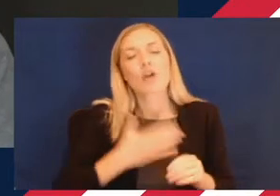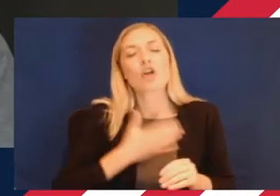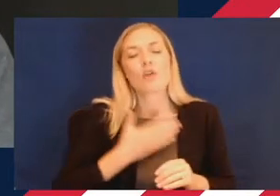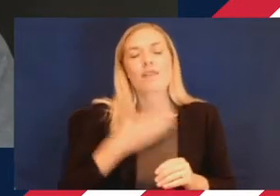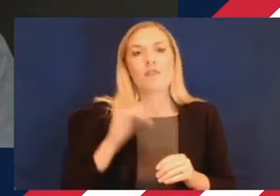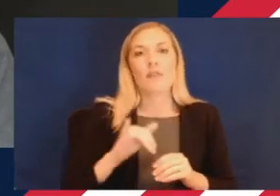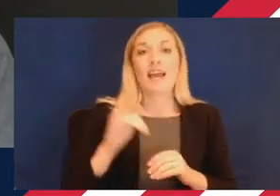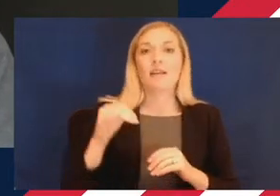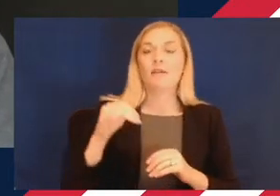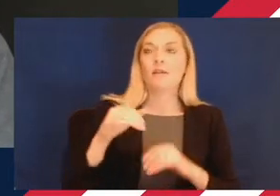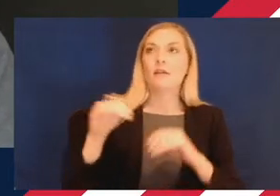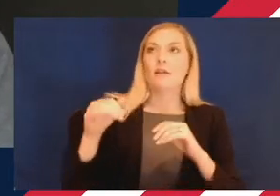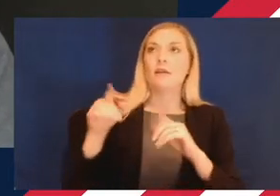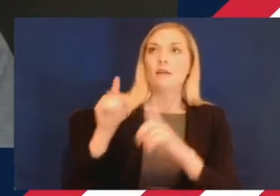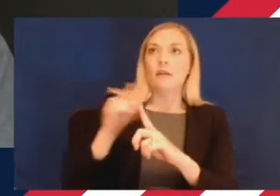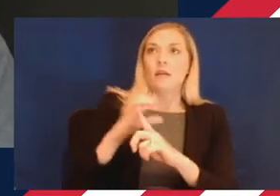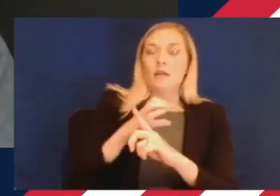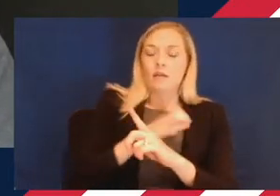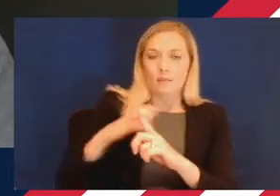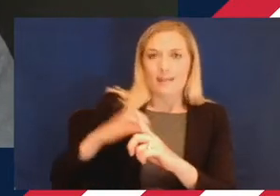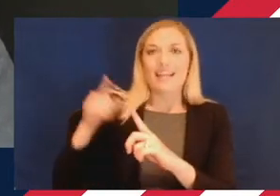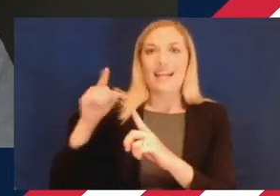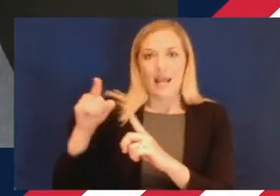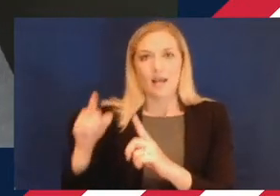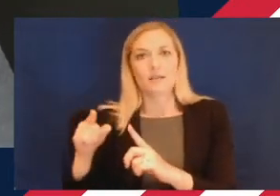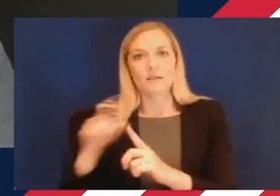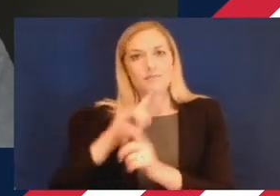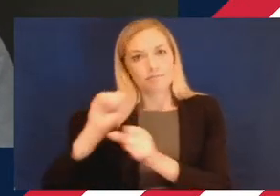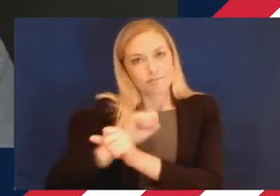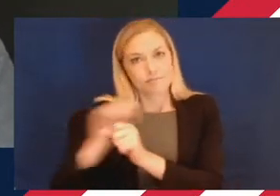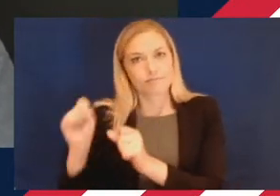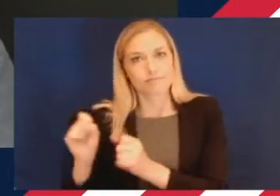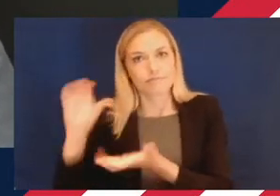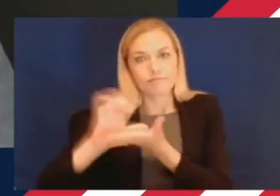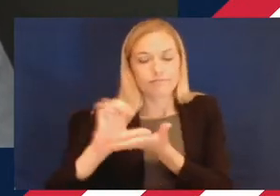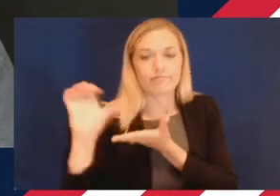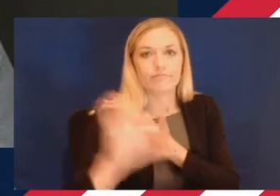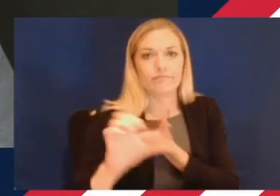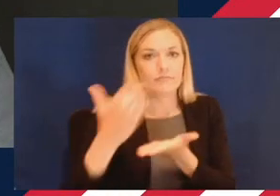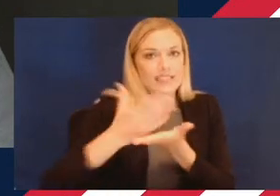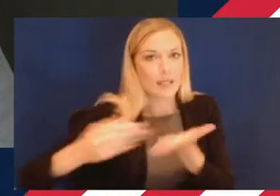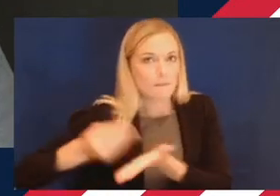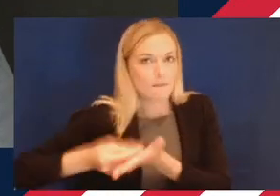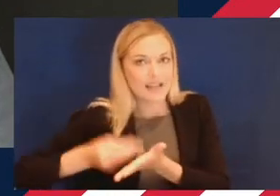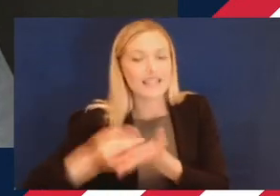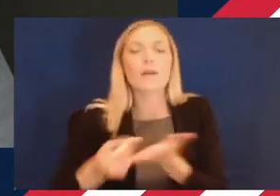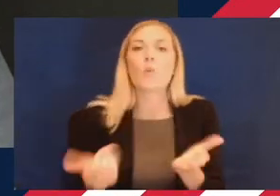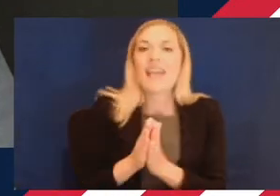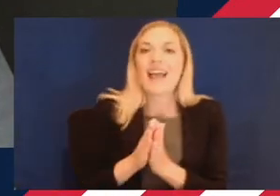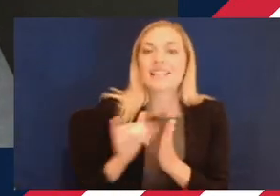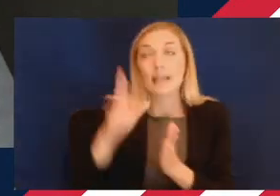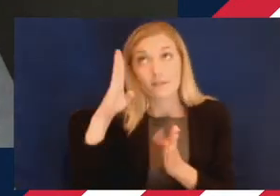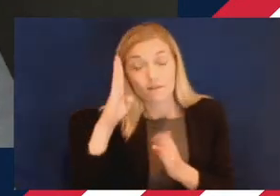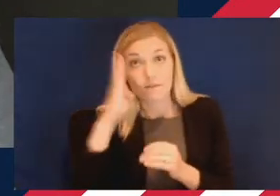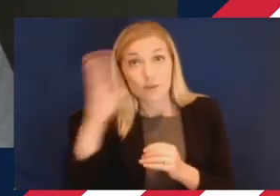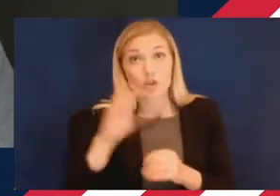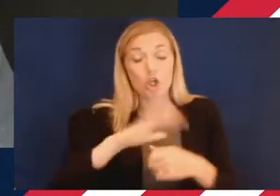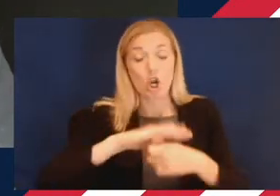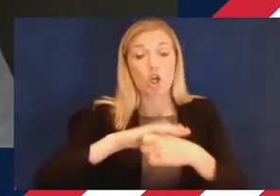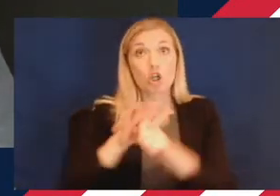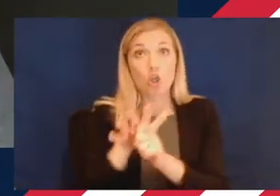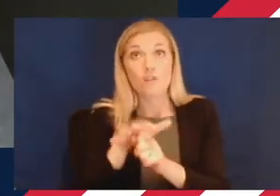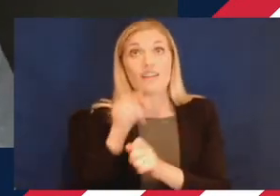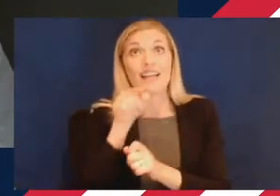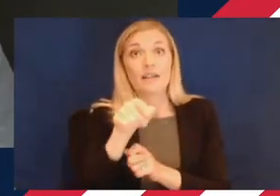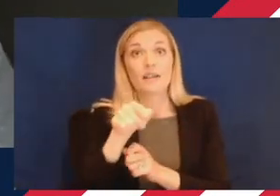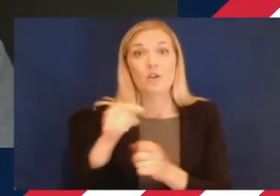districts have the funds they need, we ask that future COVID-19 relief packages maintain the protections of IDEA and help